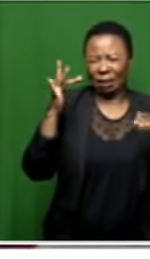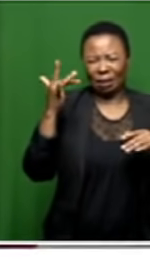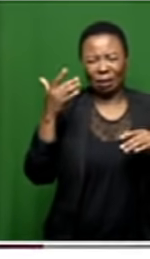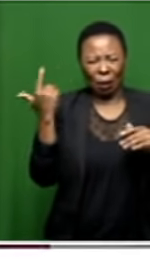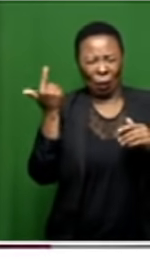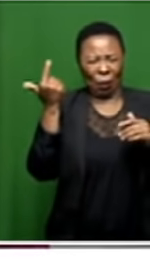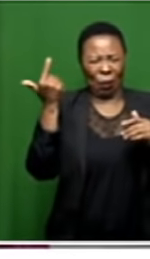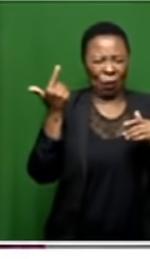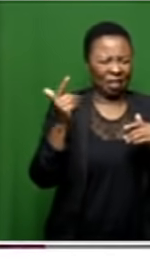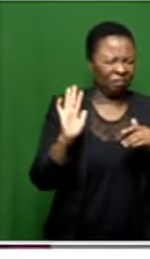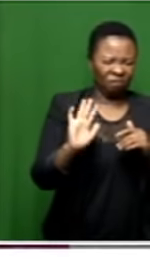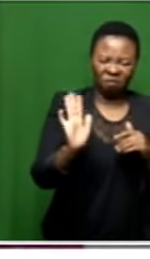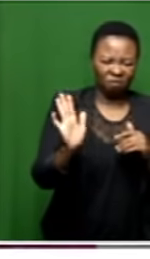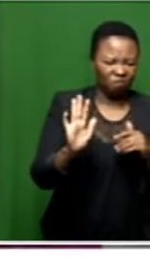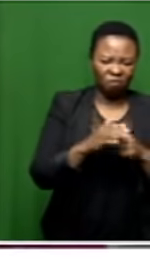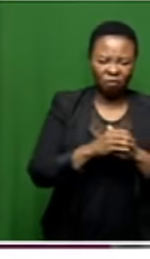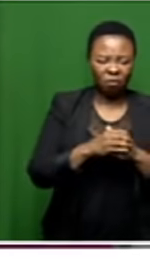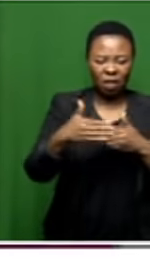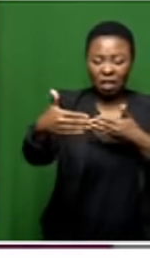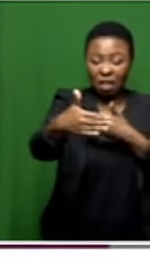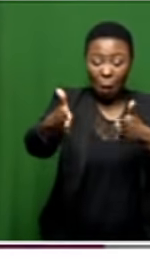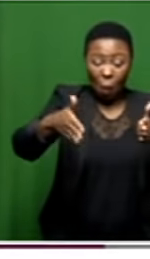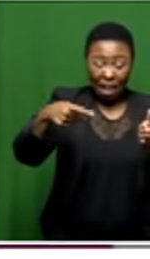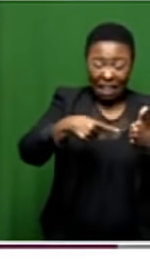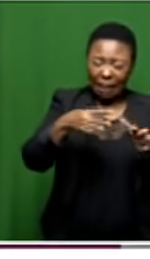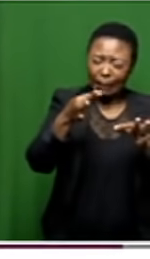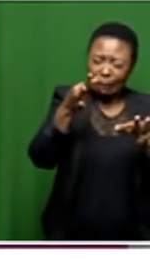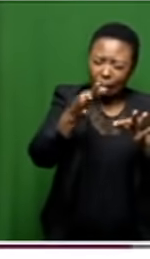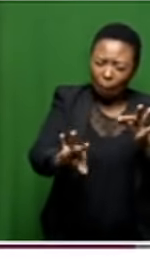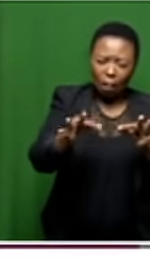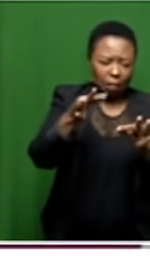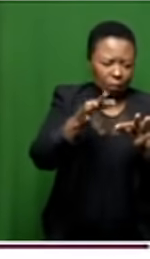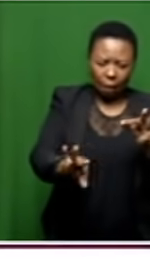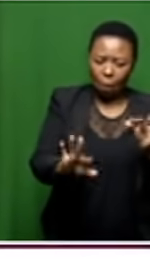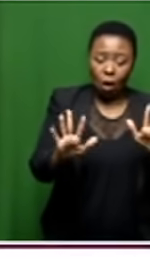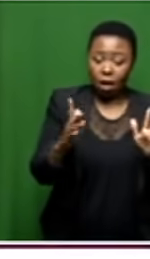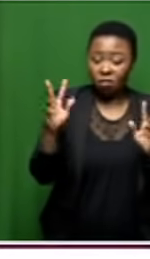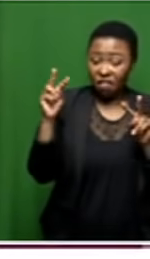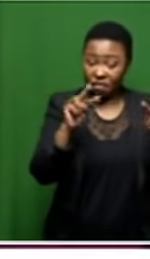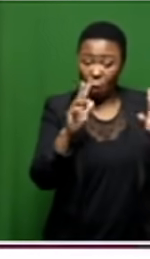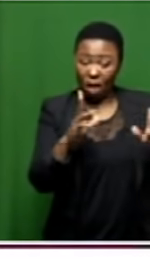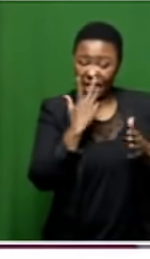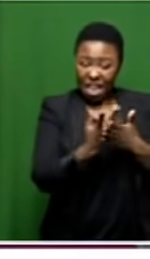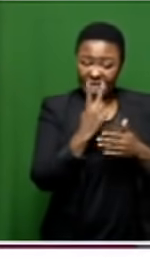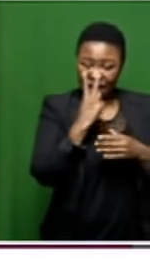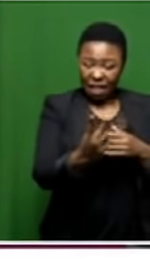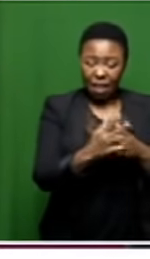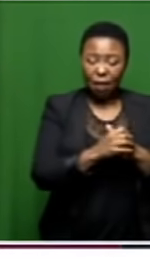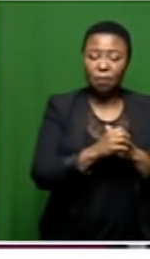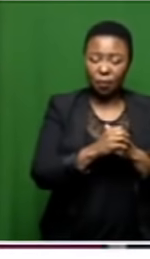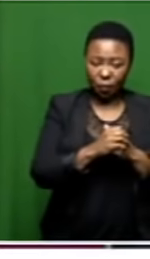glamour, and a very simple coffin. I'm sure the viewers can see it as